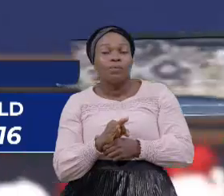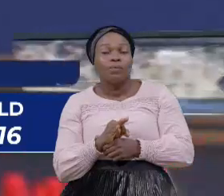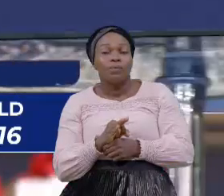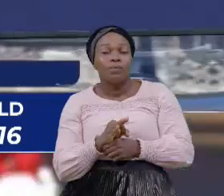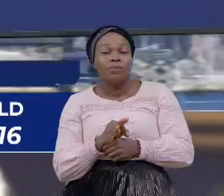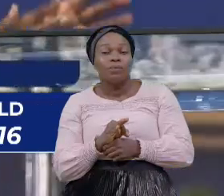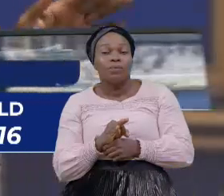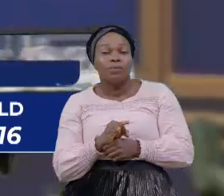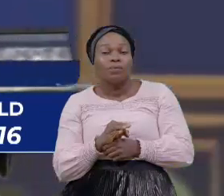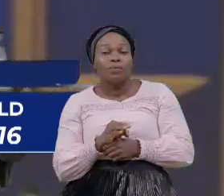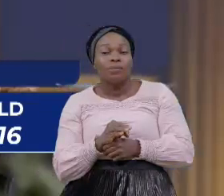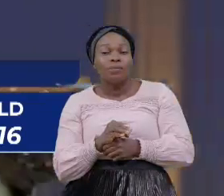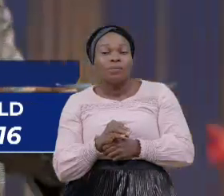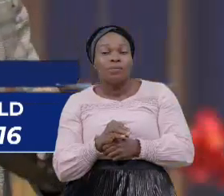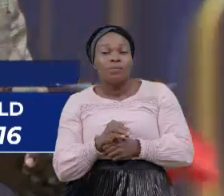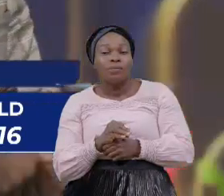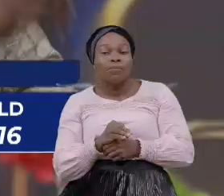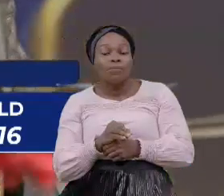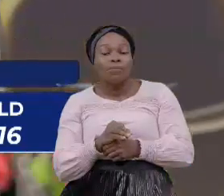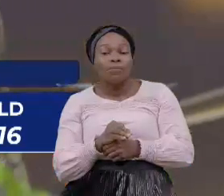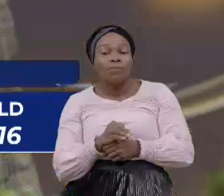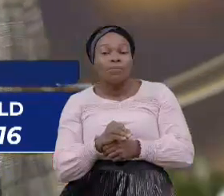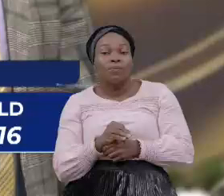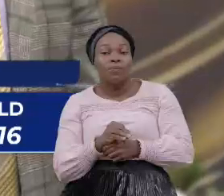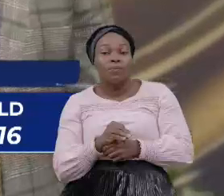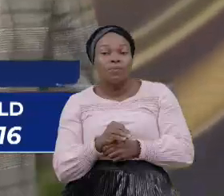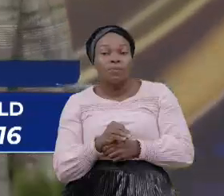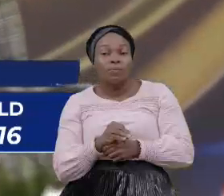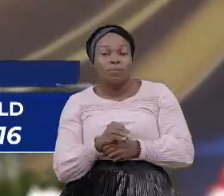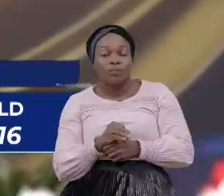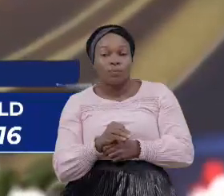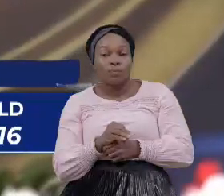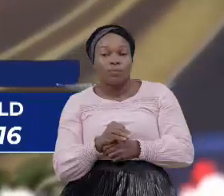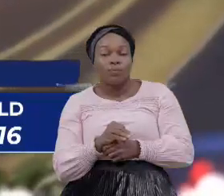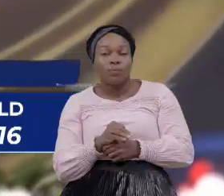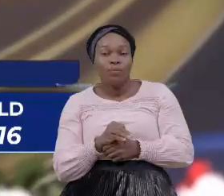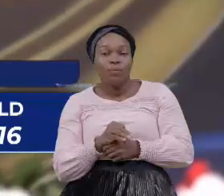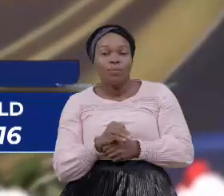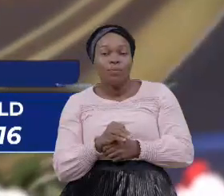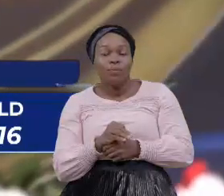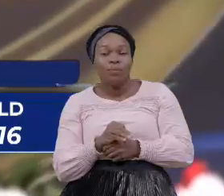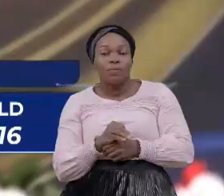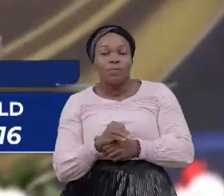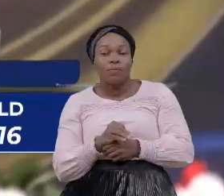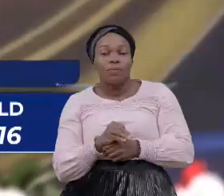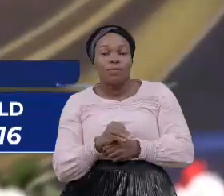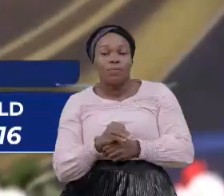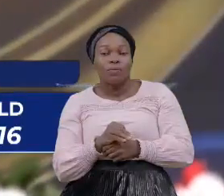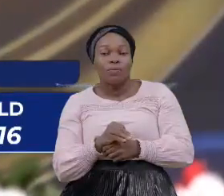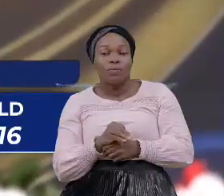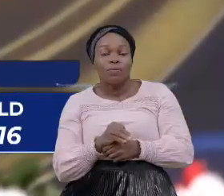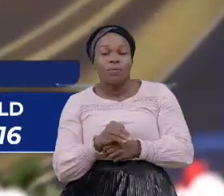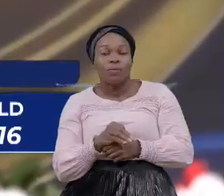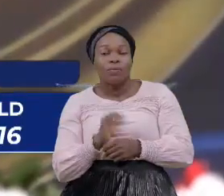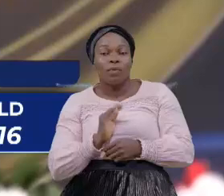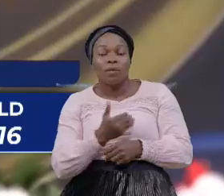I'm looking for another word, but anyway, it's the transgression they make our heart